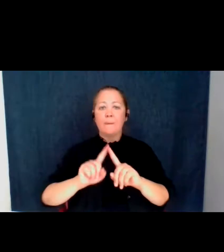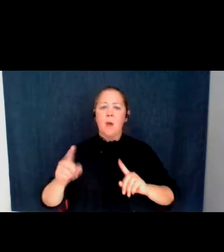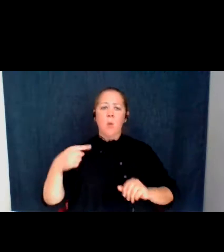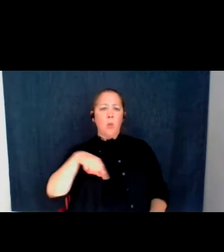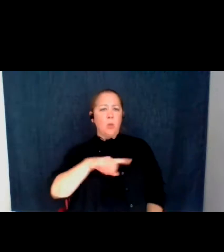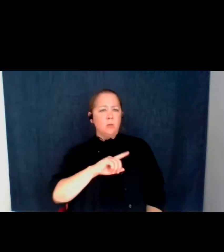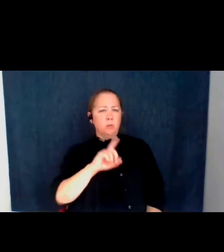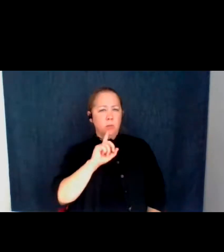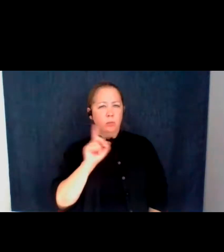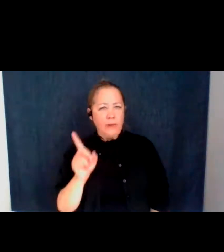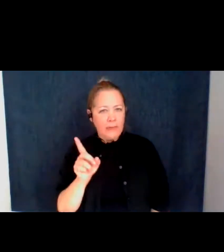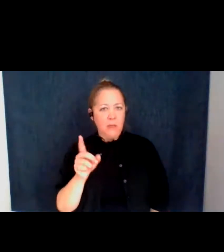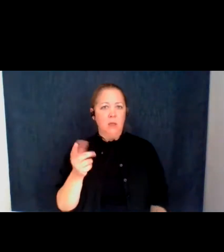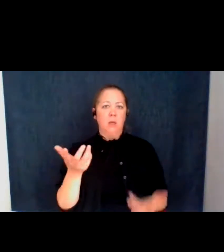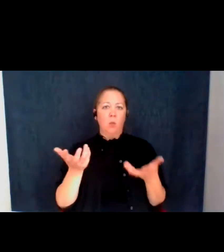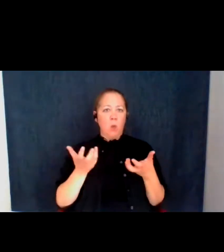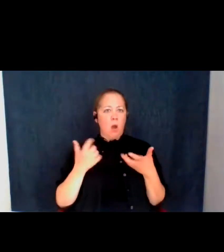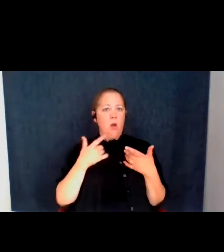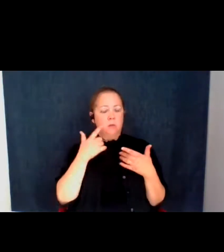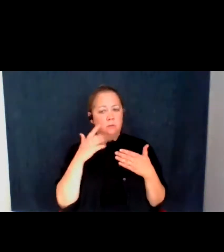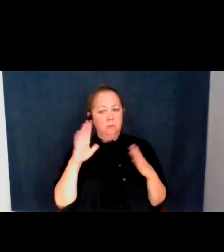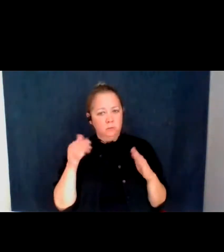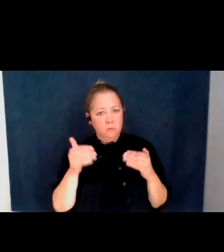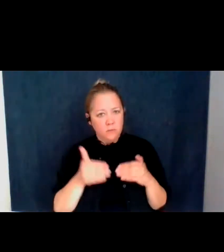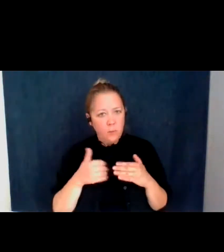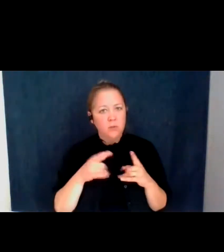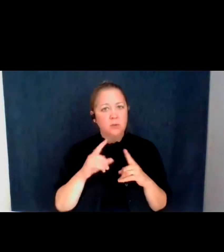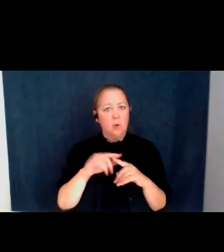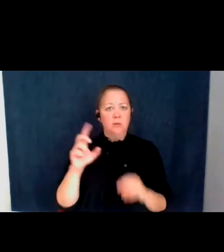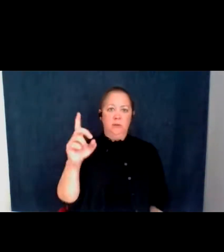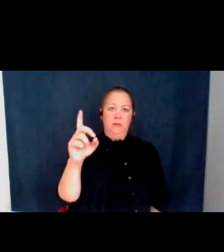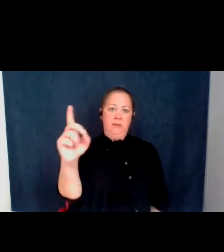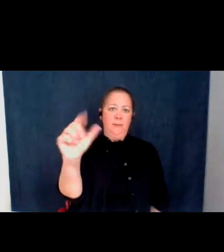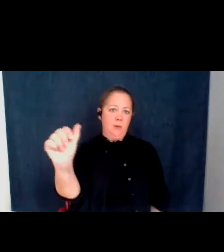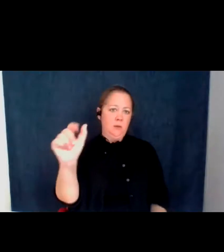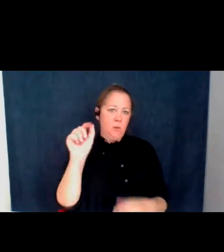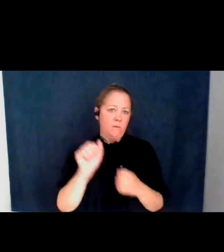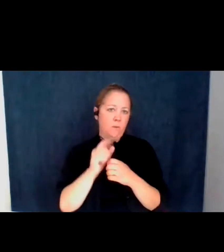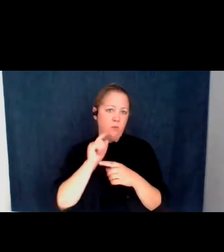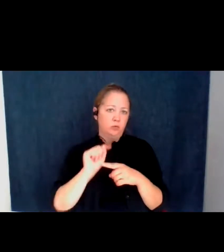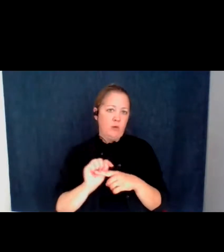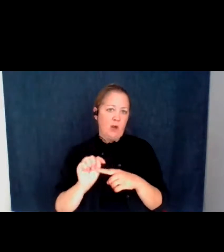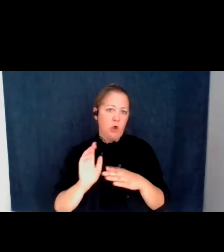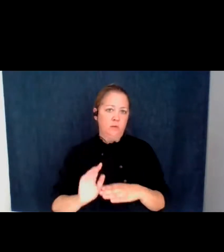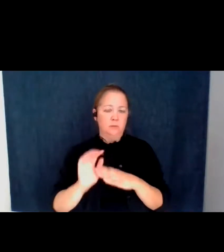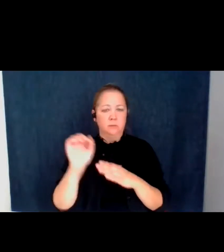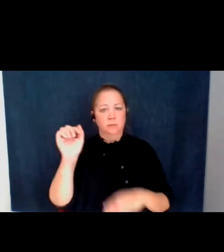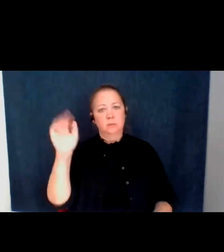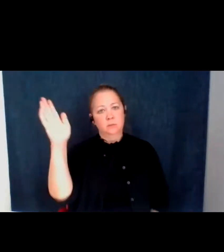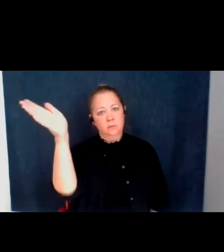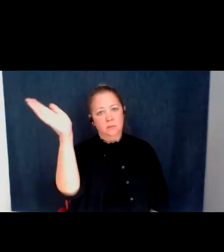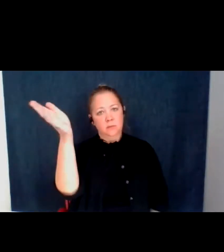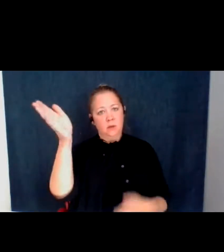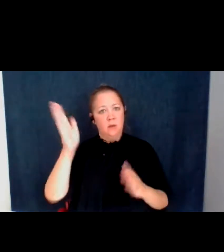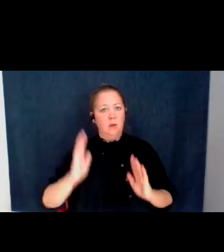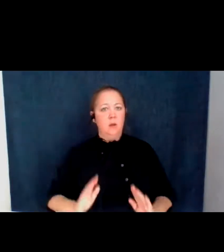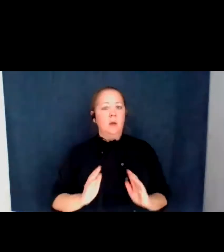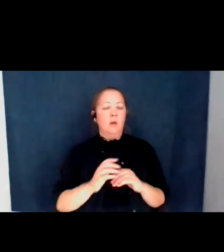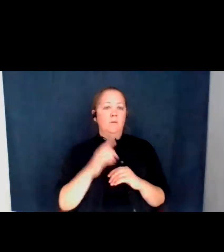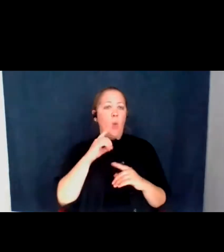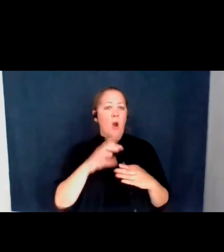bring in, if we didn't already have trainers and speakers with disabilities, to lead the sessions or partner with our trainers, so that we